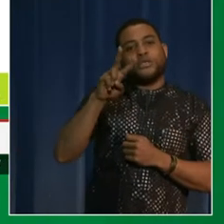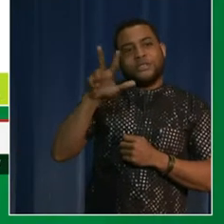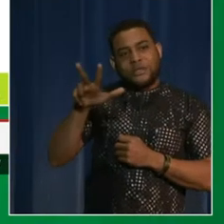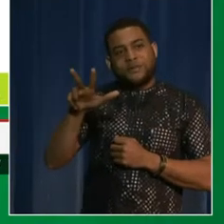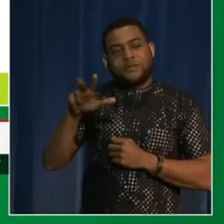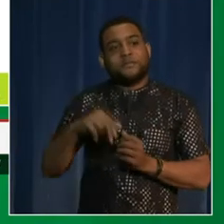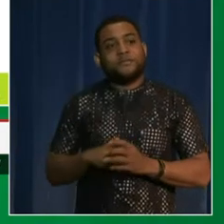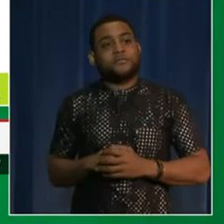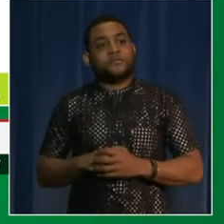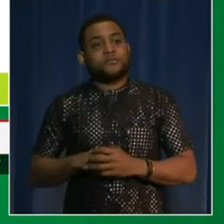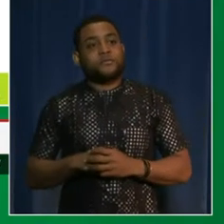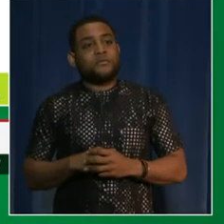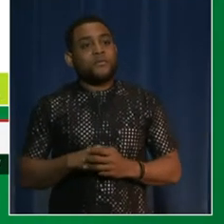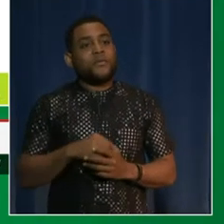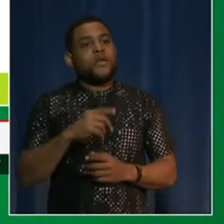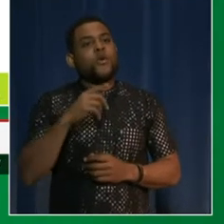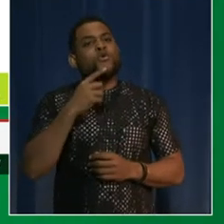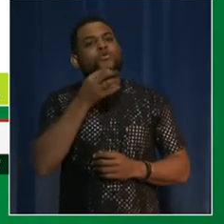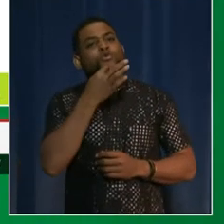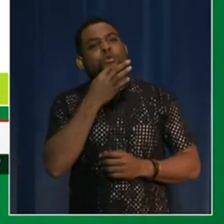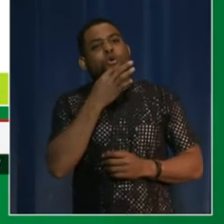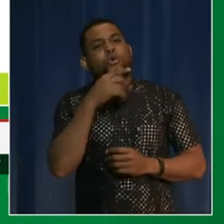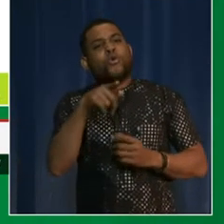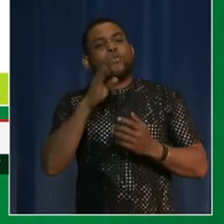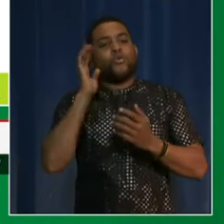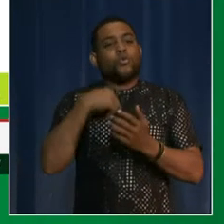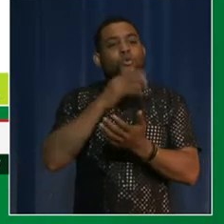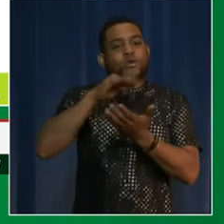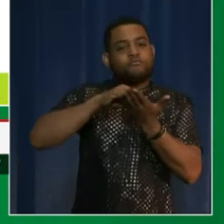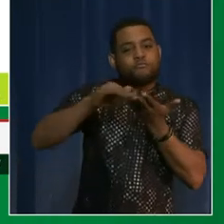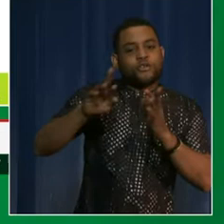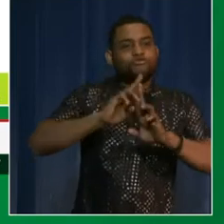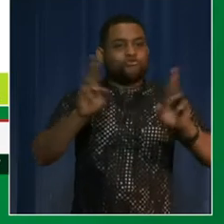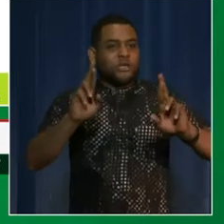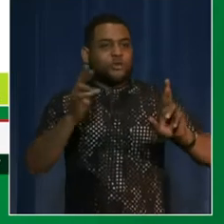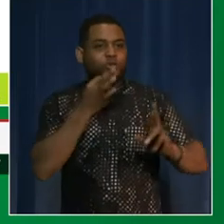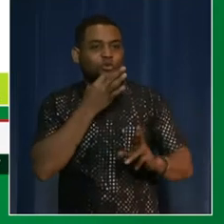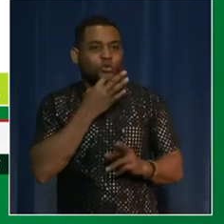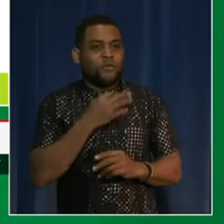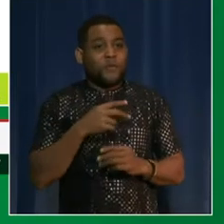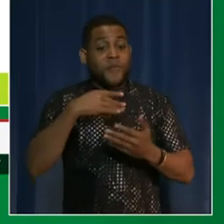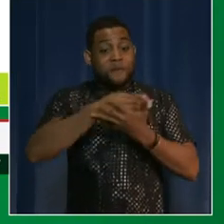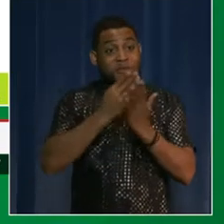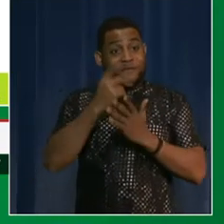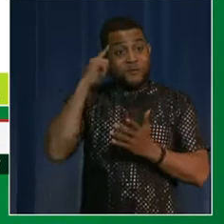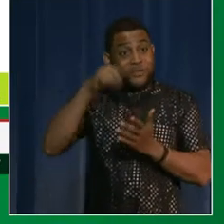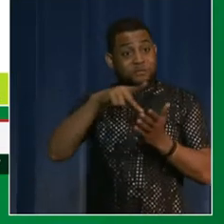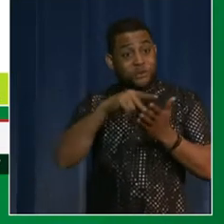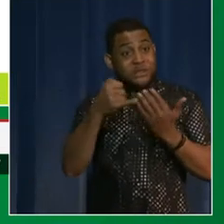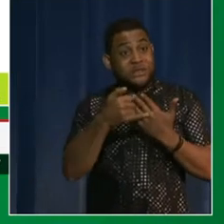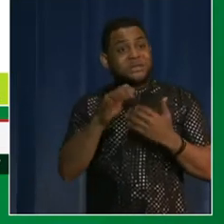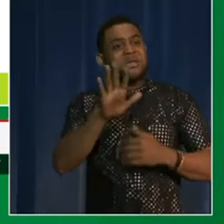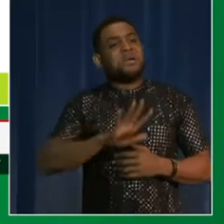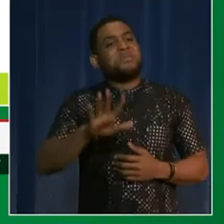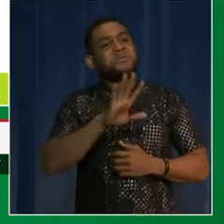be released soon. The budget for this project is approximately $4